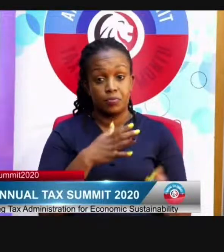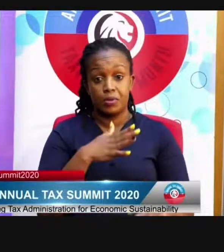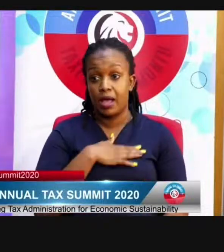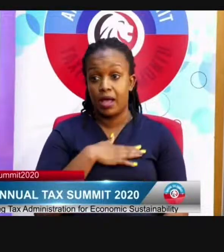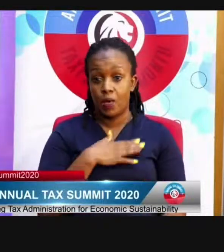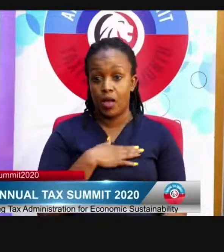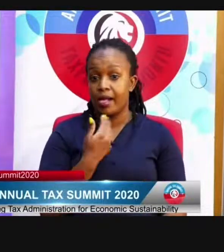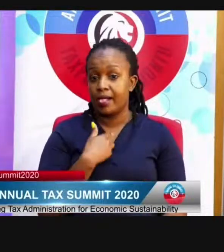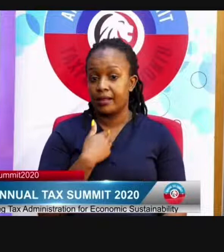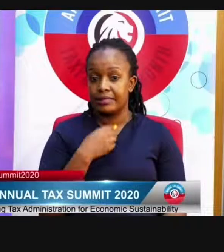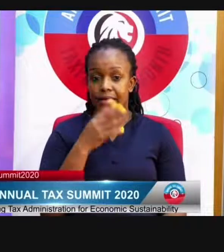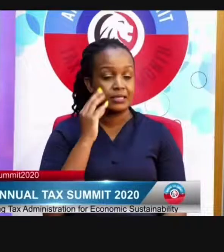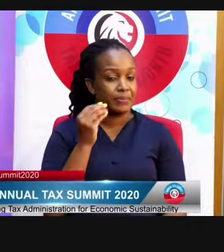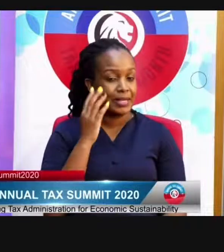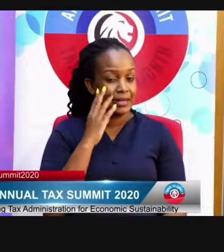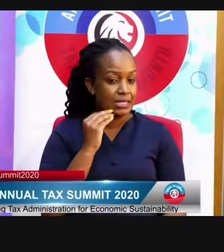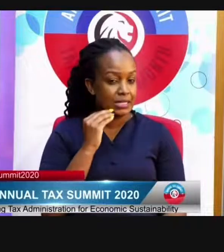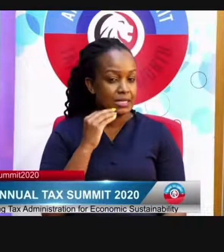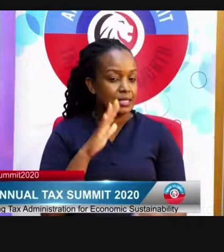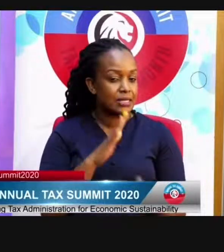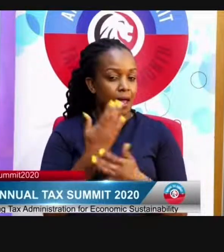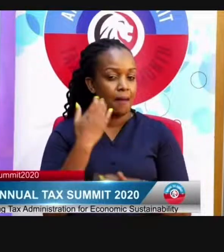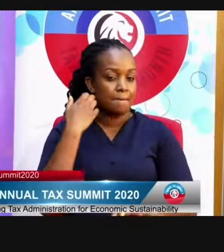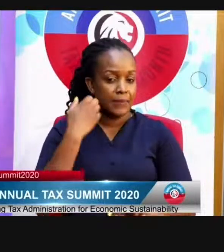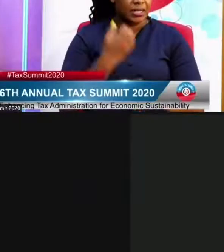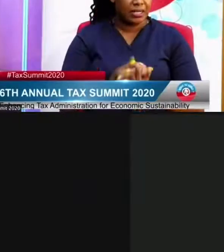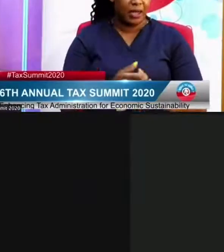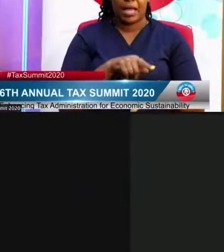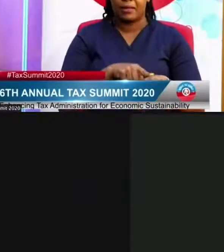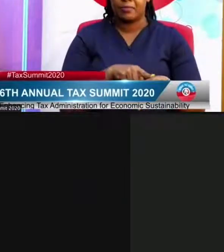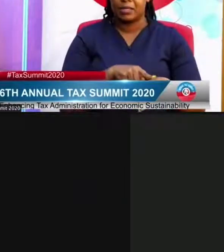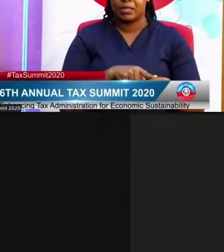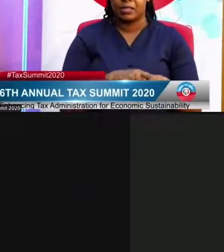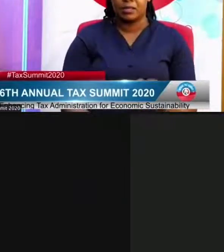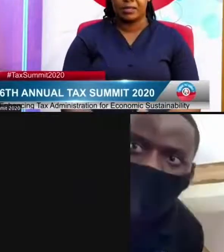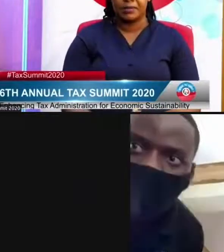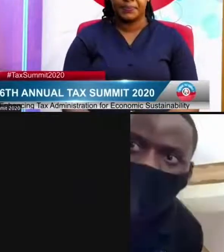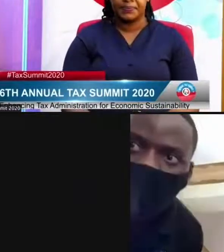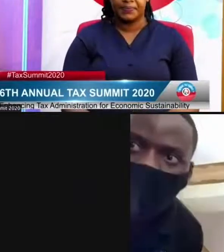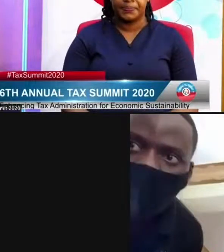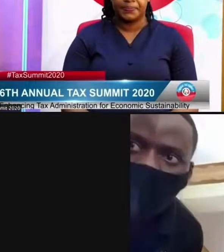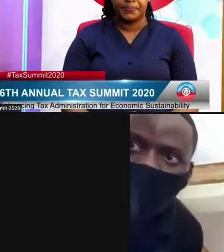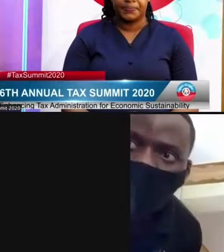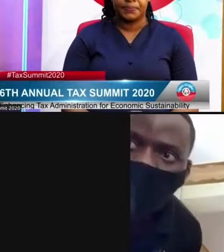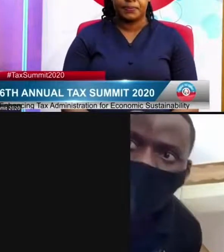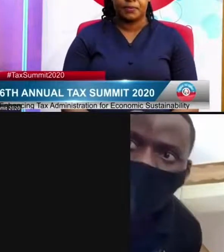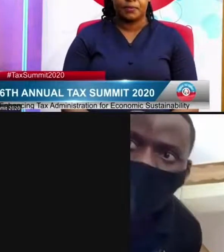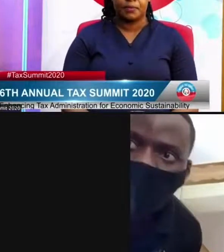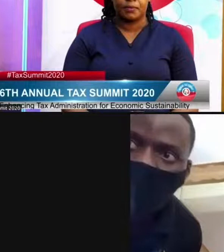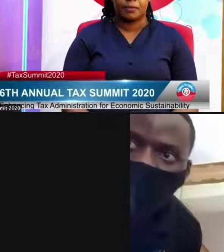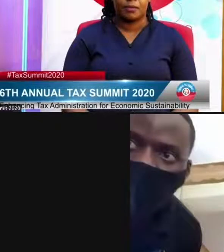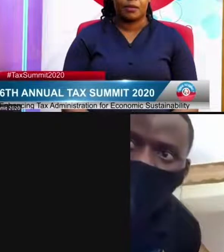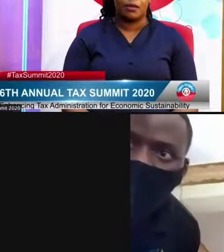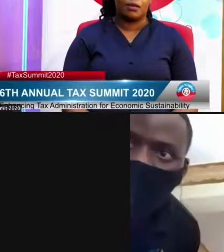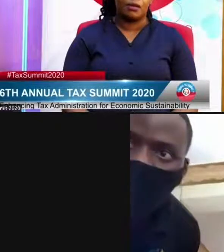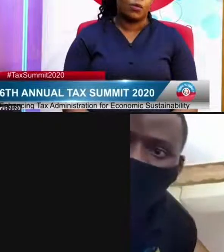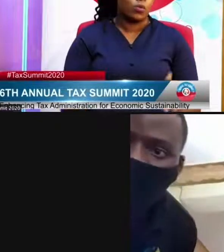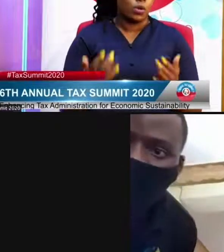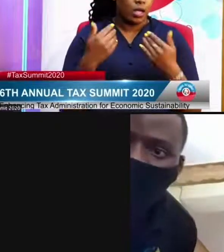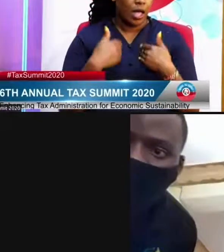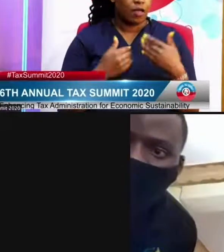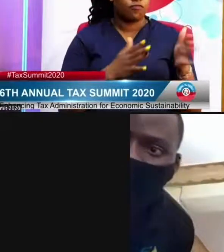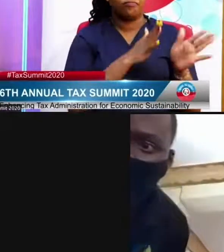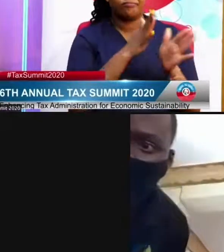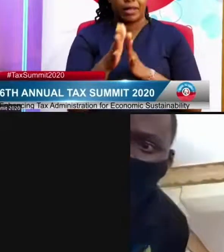tough times. We have modeled how we believe we're going to emerge as a country out of